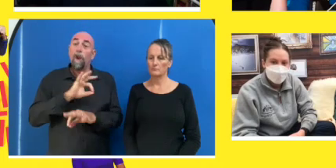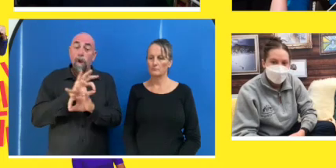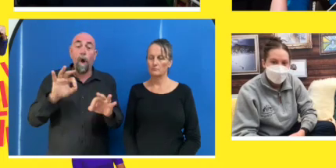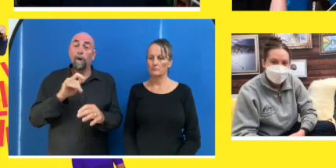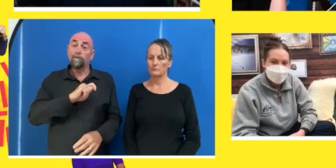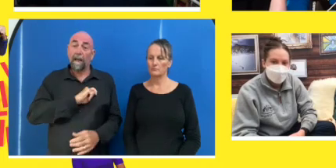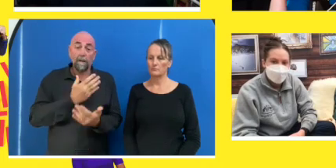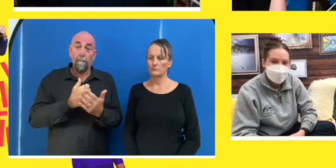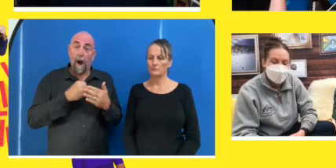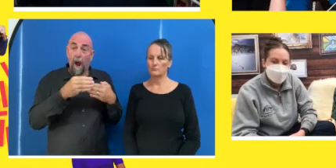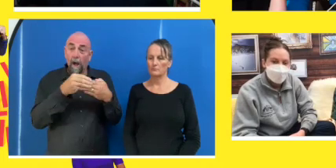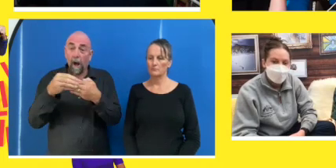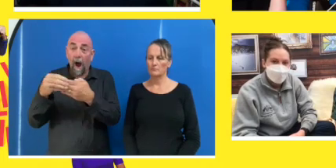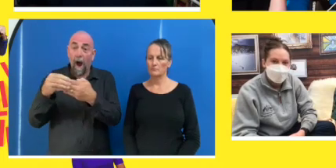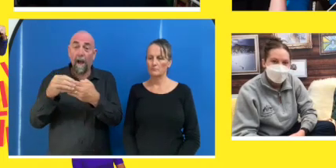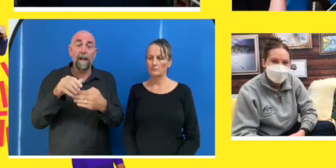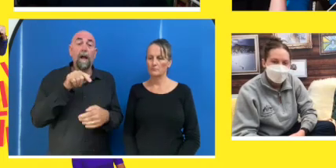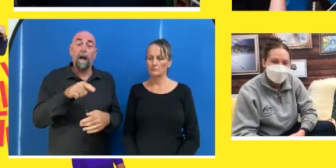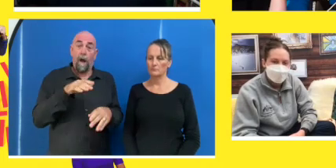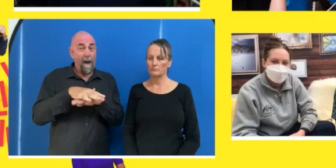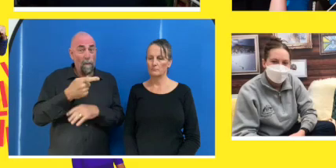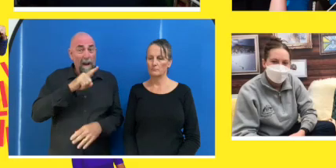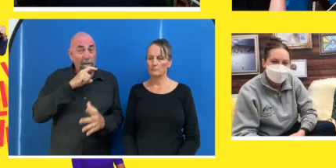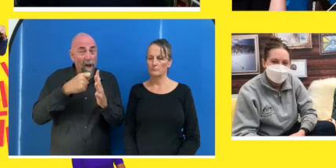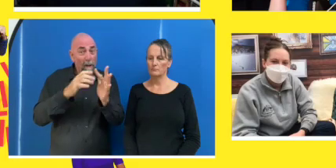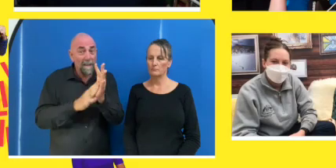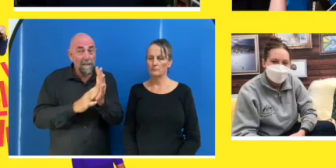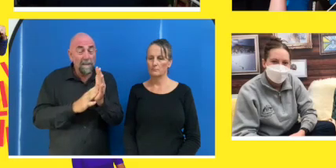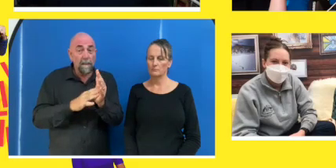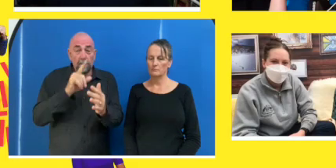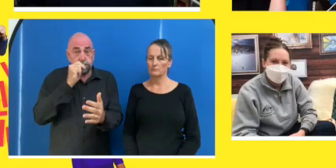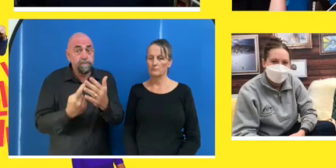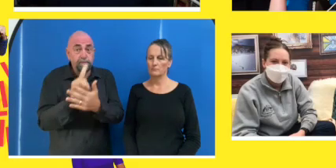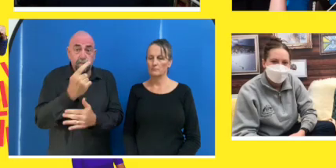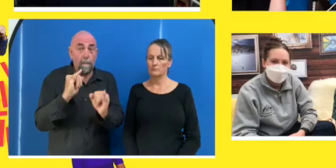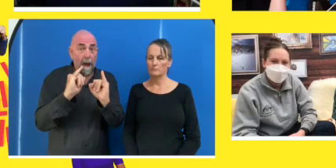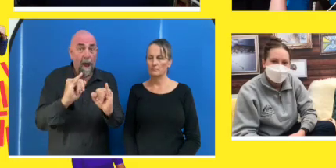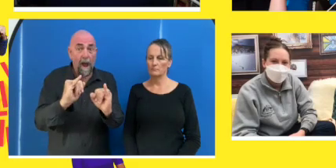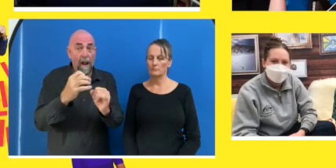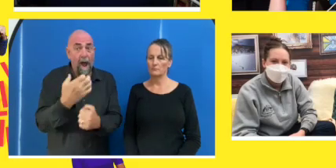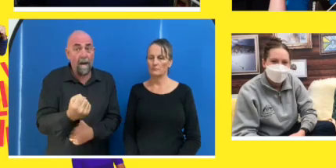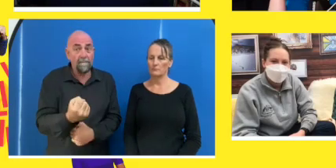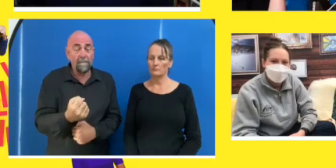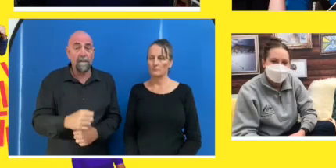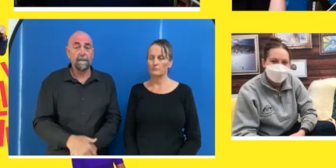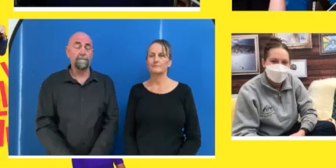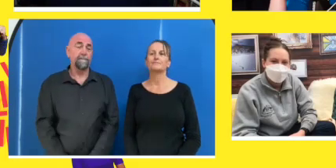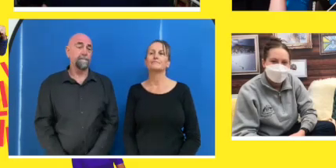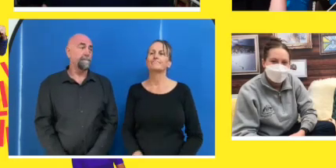months later. Once you ski speed together, that kind of forces a bit of trust.